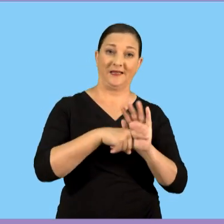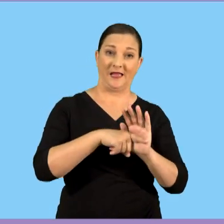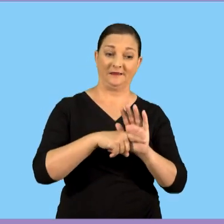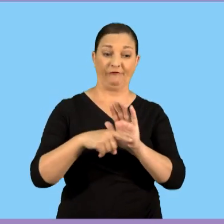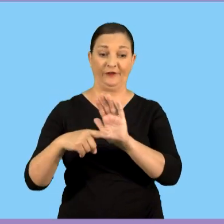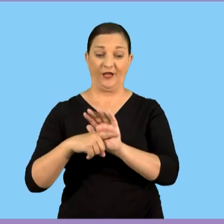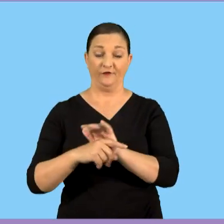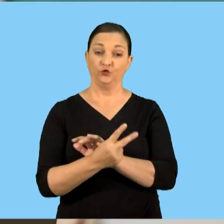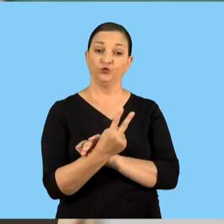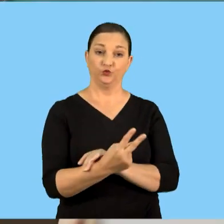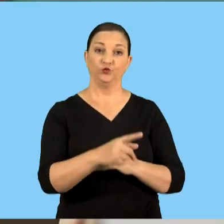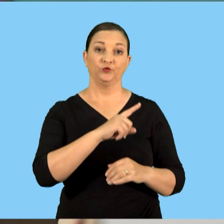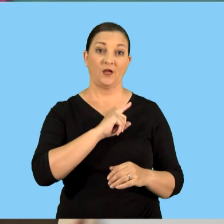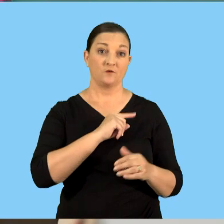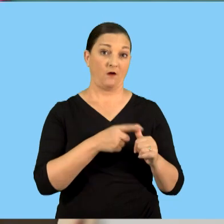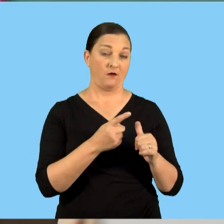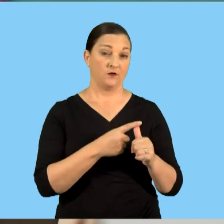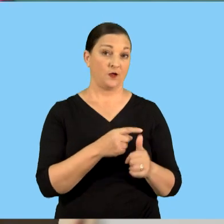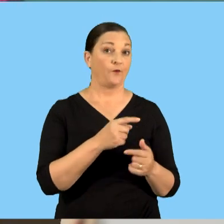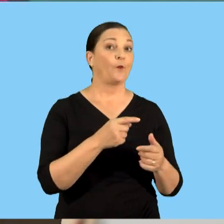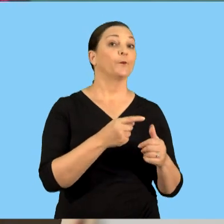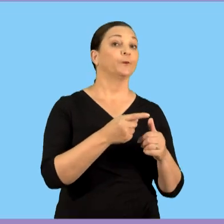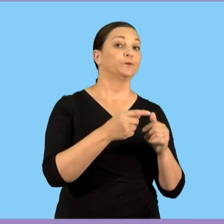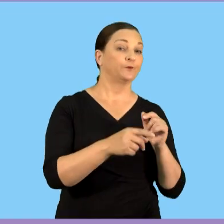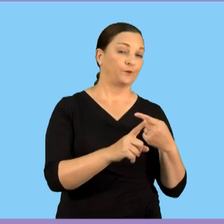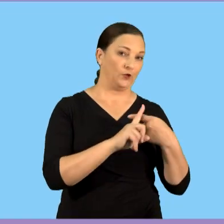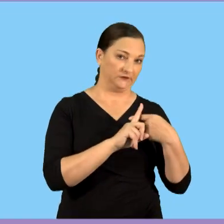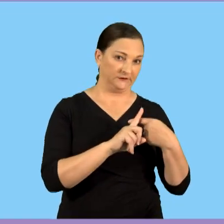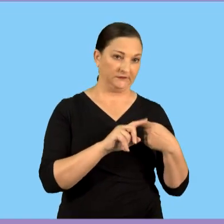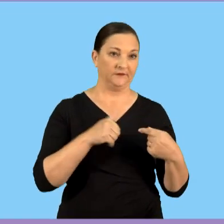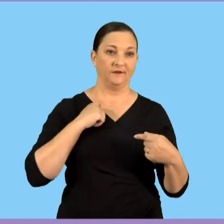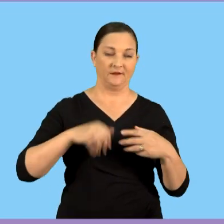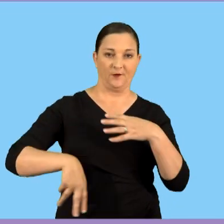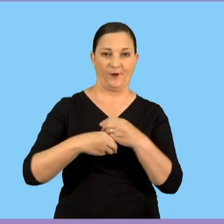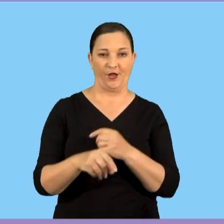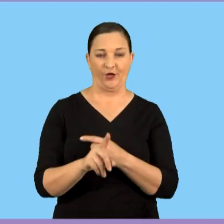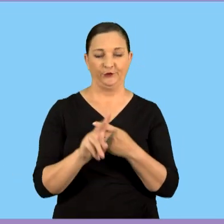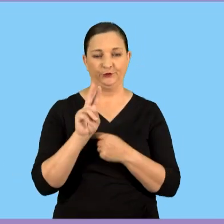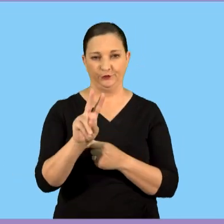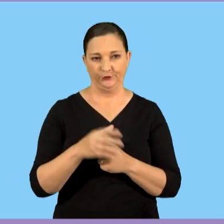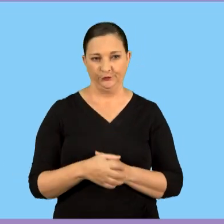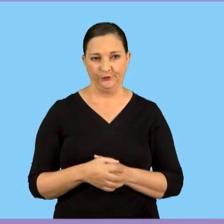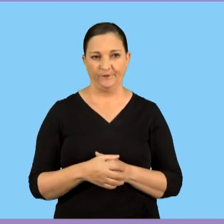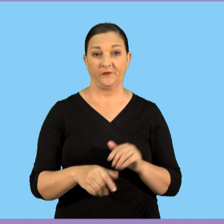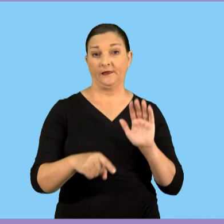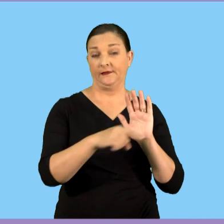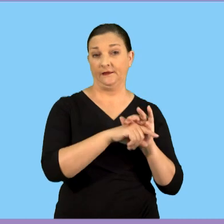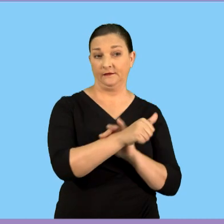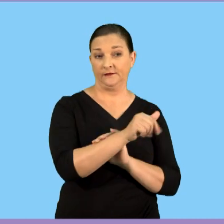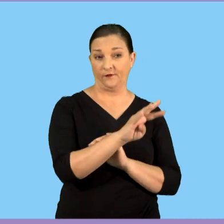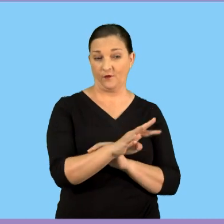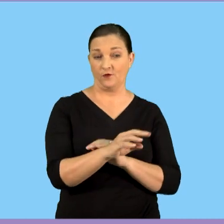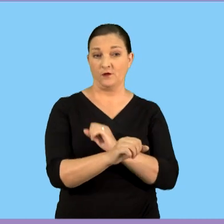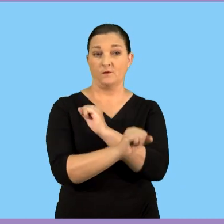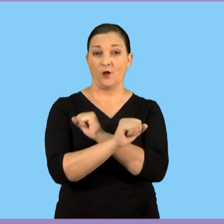Those are two negatives. The answer will be positive. And then we are going to add the 2. So